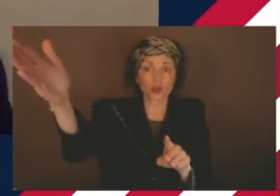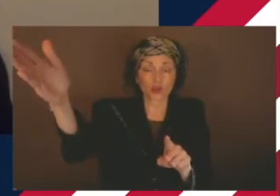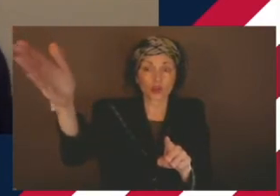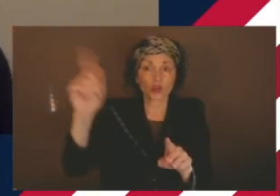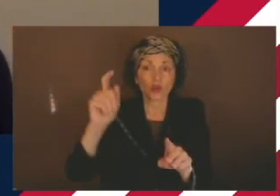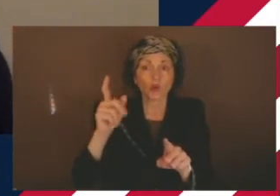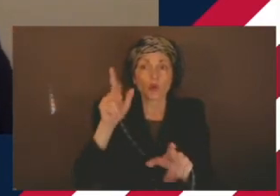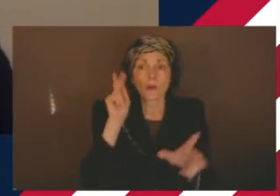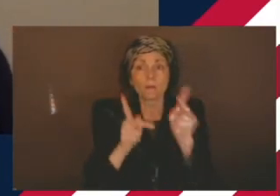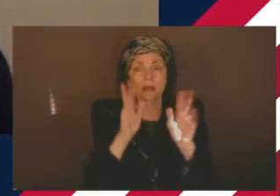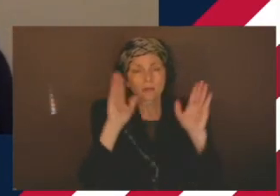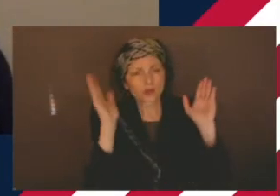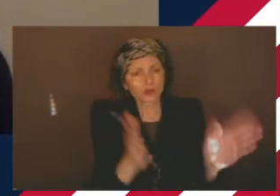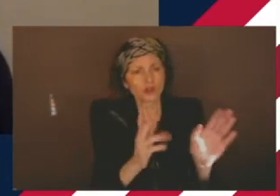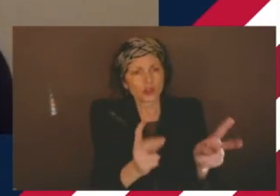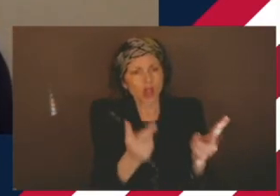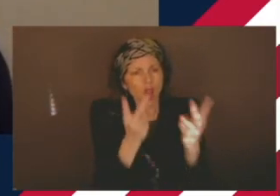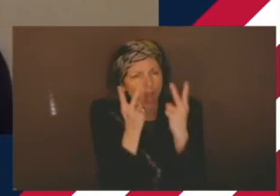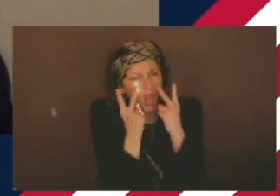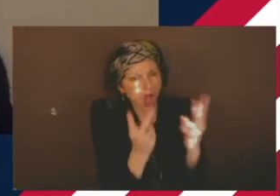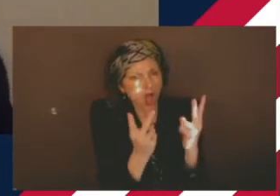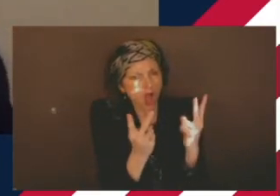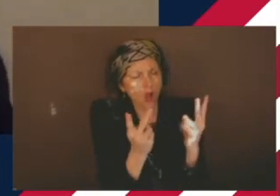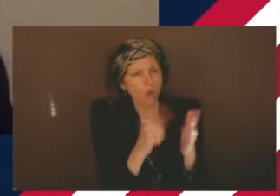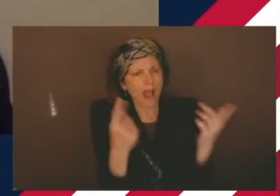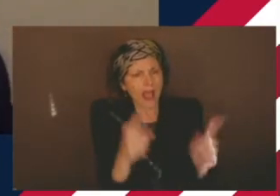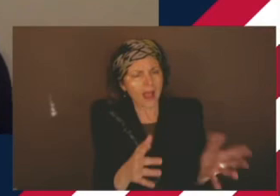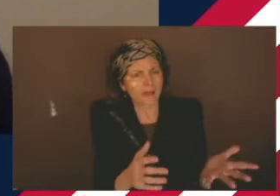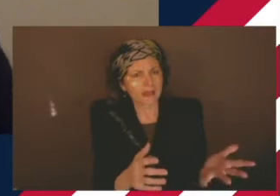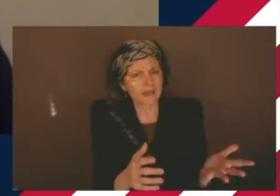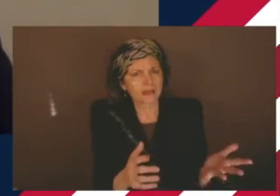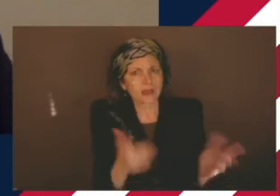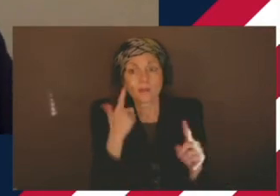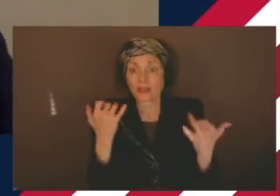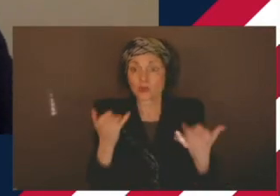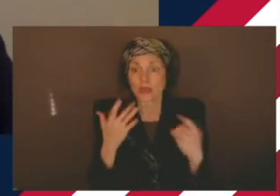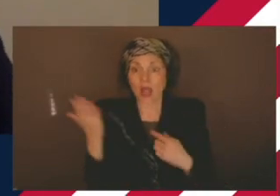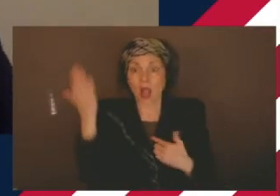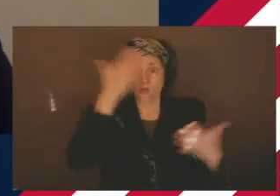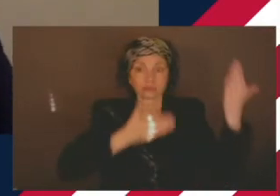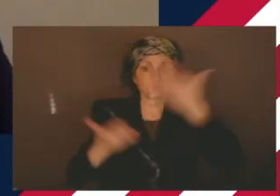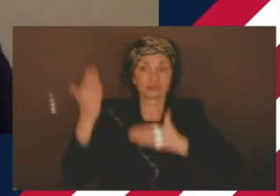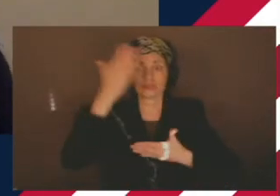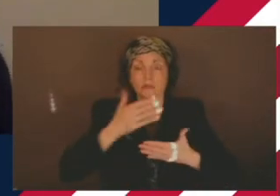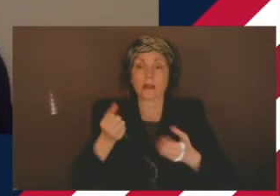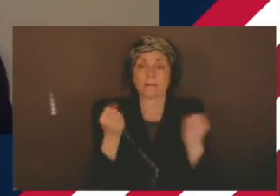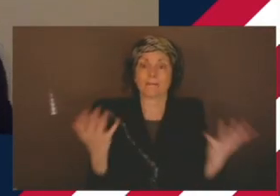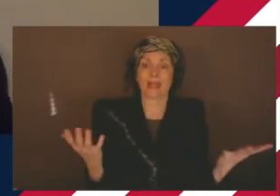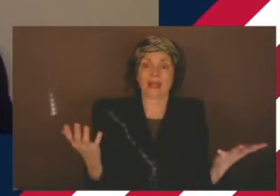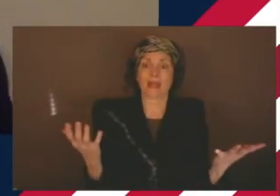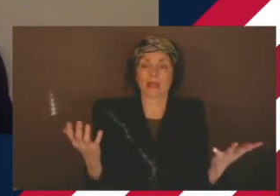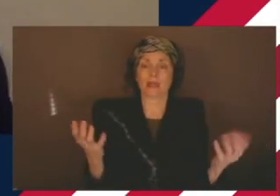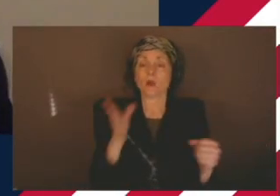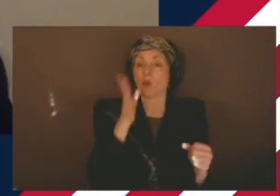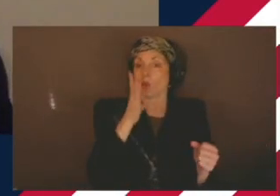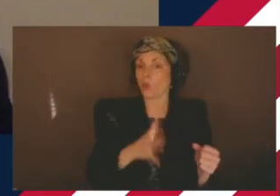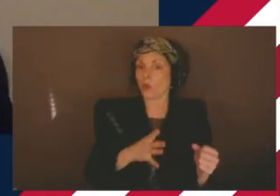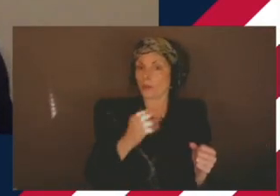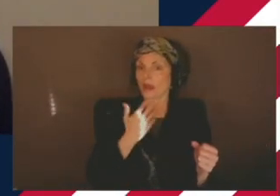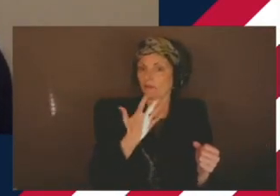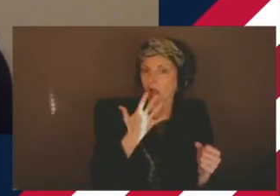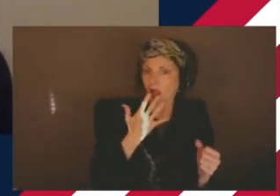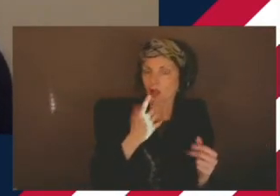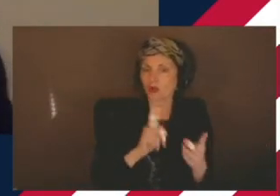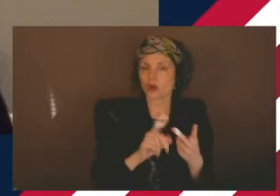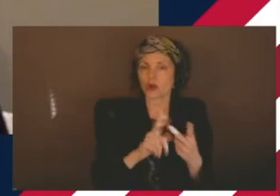problem less invisible, particularly violence against women of color, trans women, women from